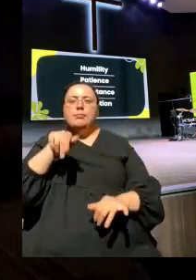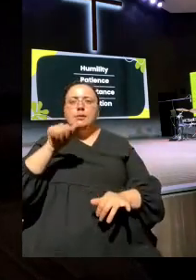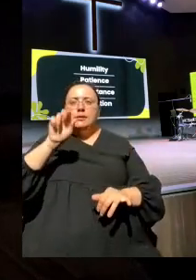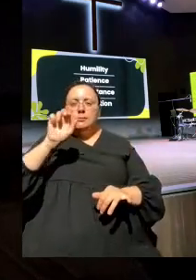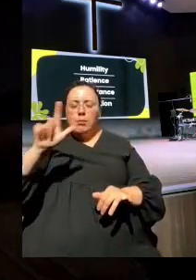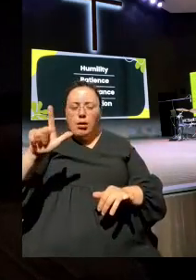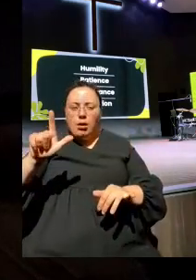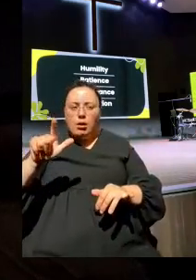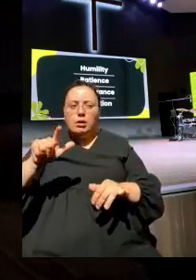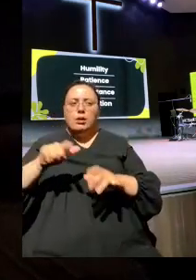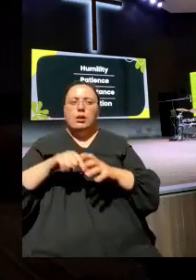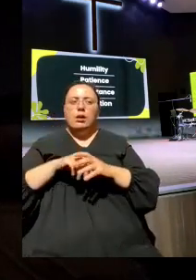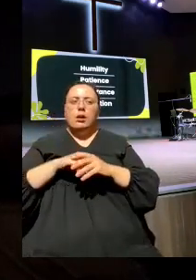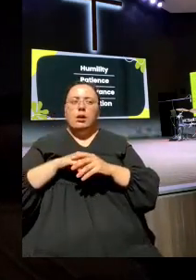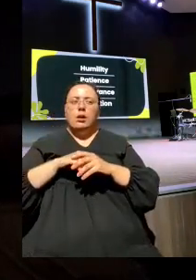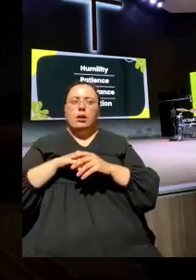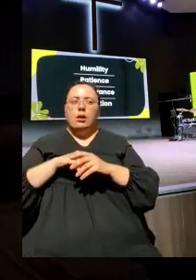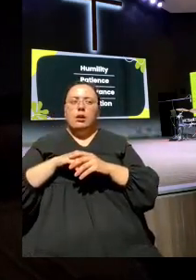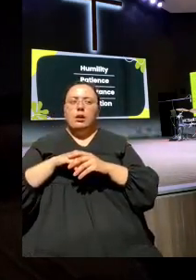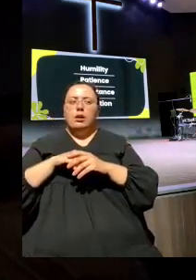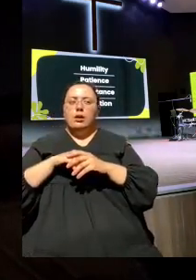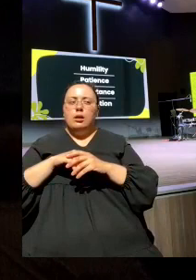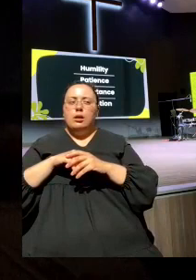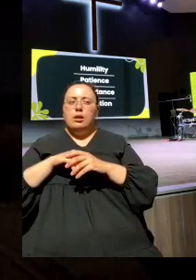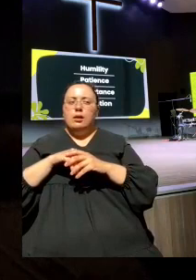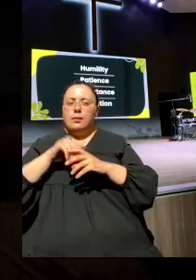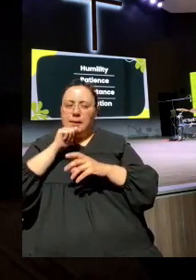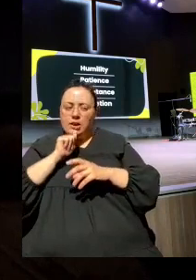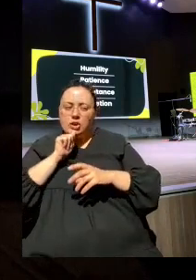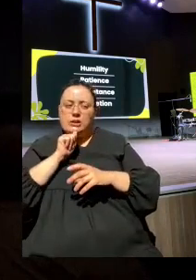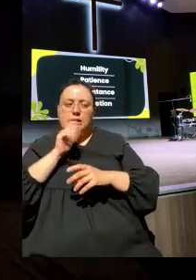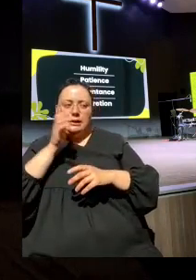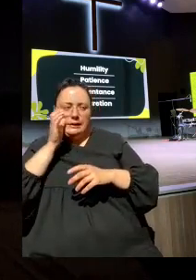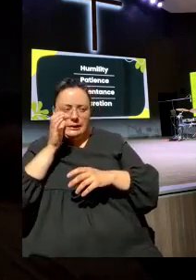them, the patience of listening to them as